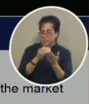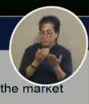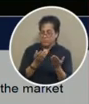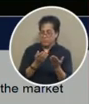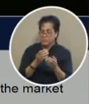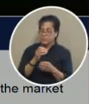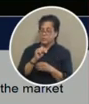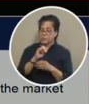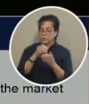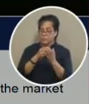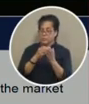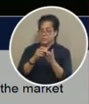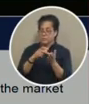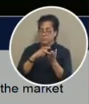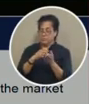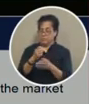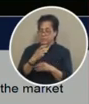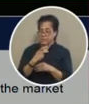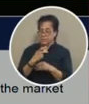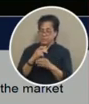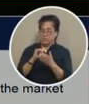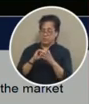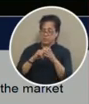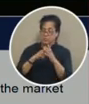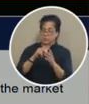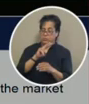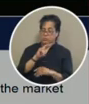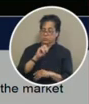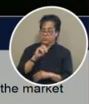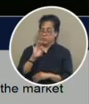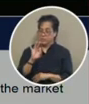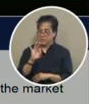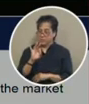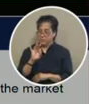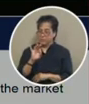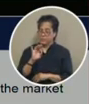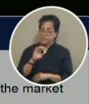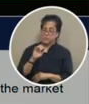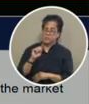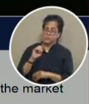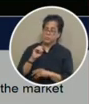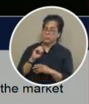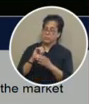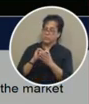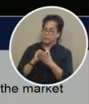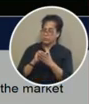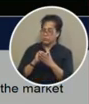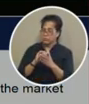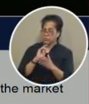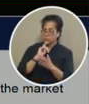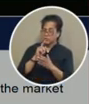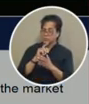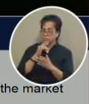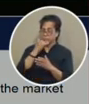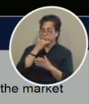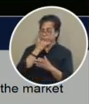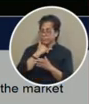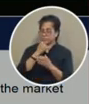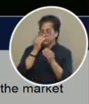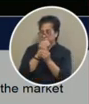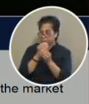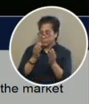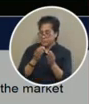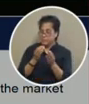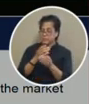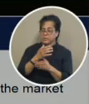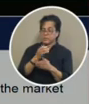these reimbursements went all the way back to 2009. So I think they were very misinformed, and